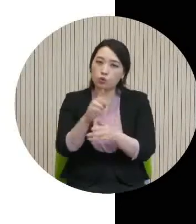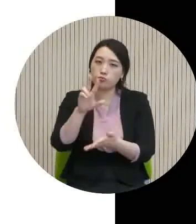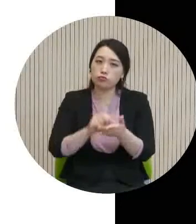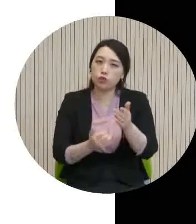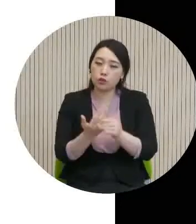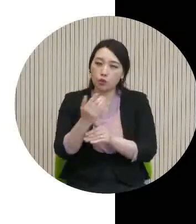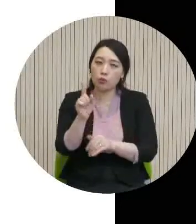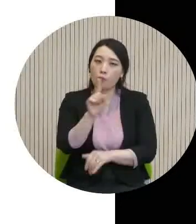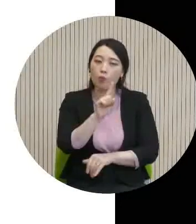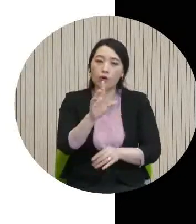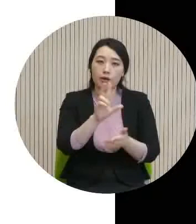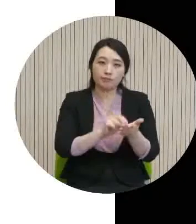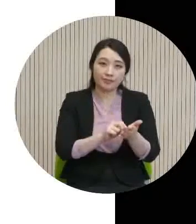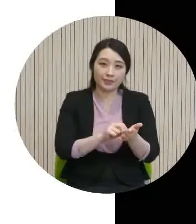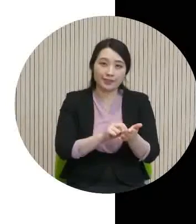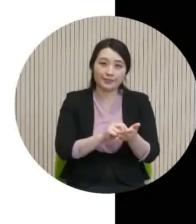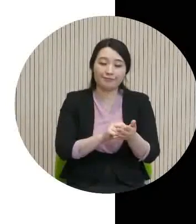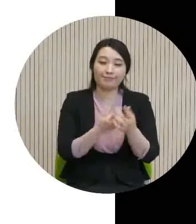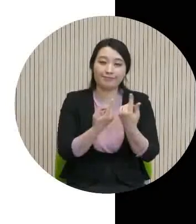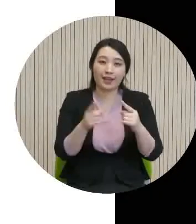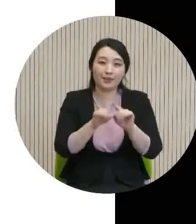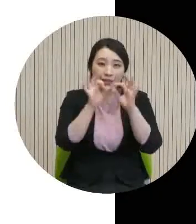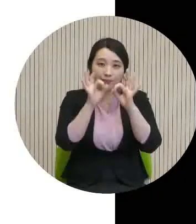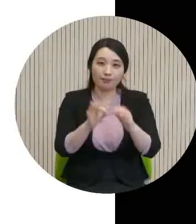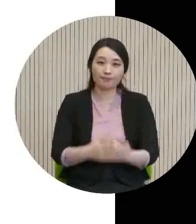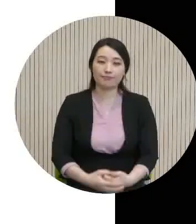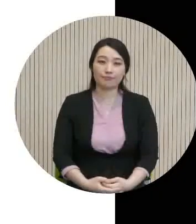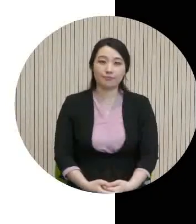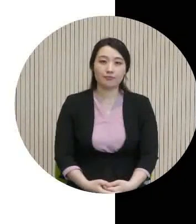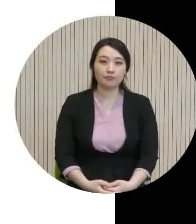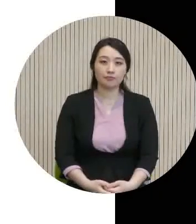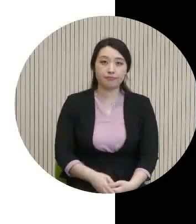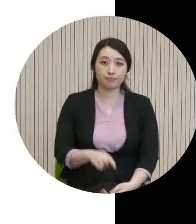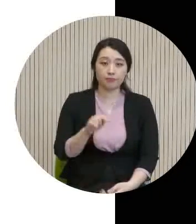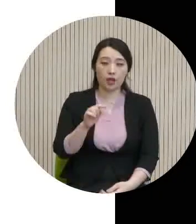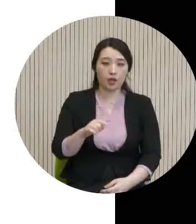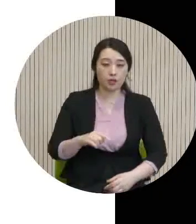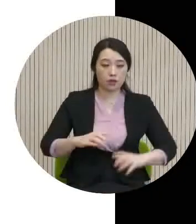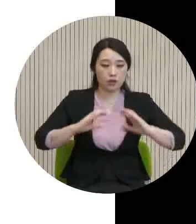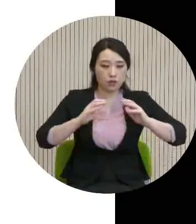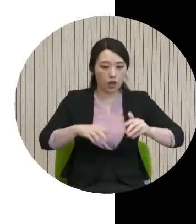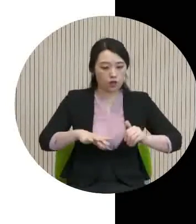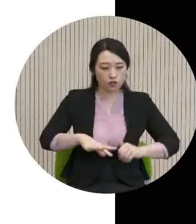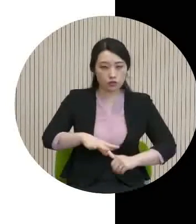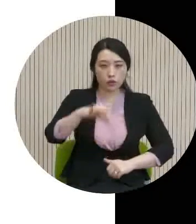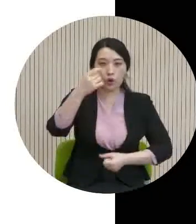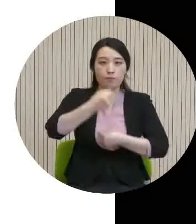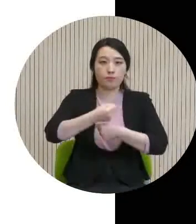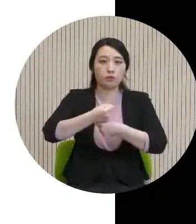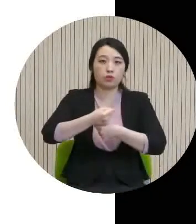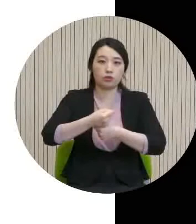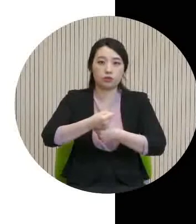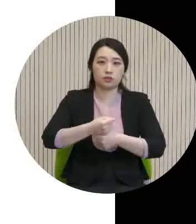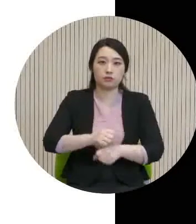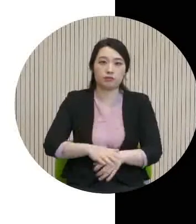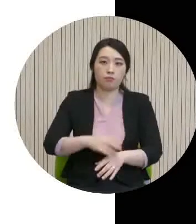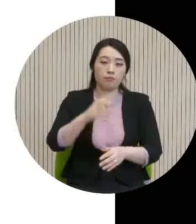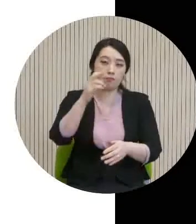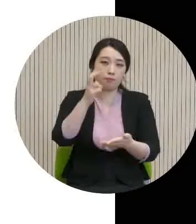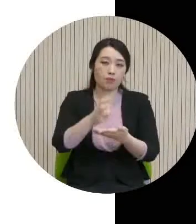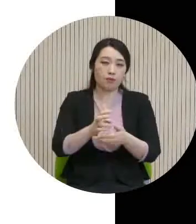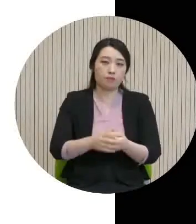This is the first ever statute relating to copyright in the world, the Statute of Anne from